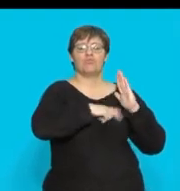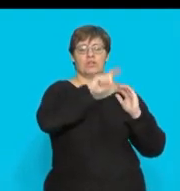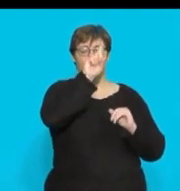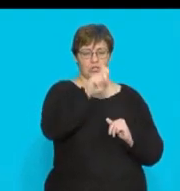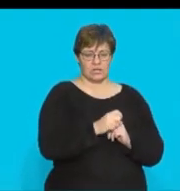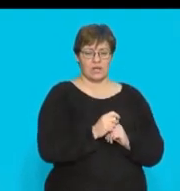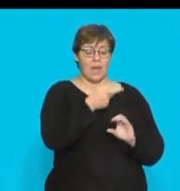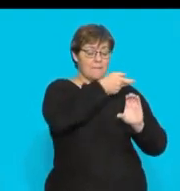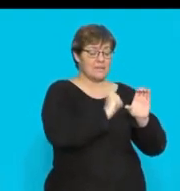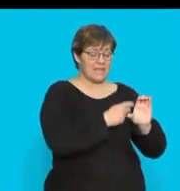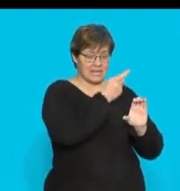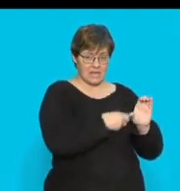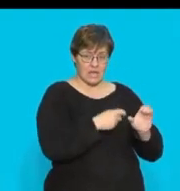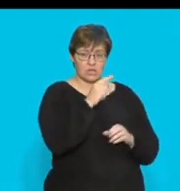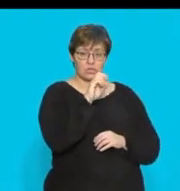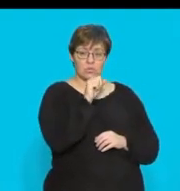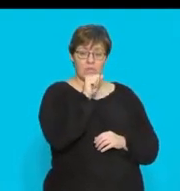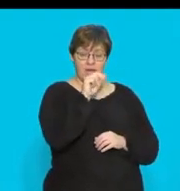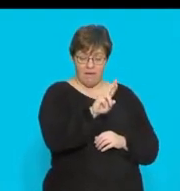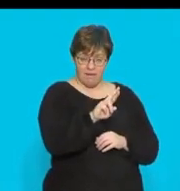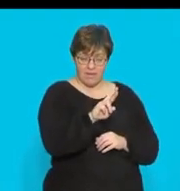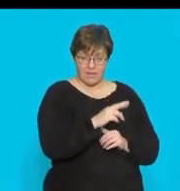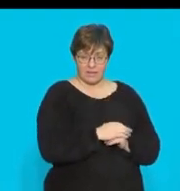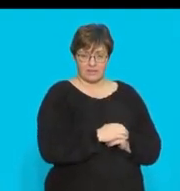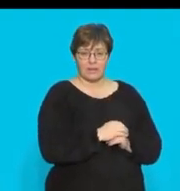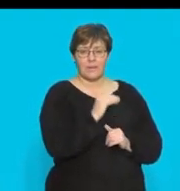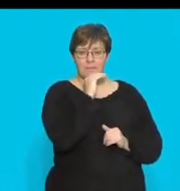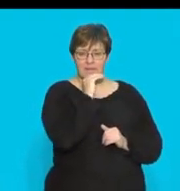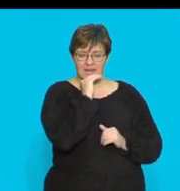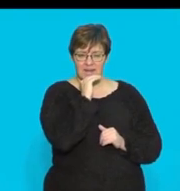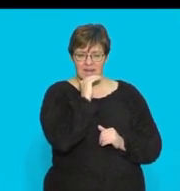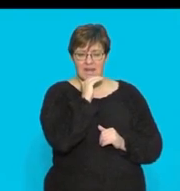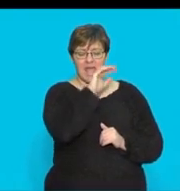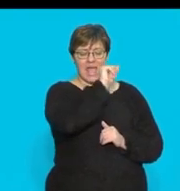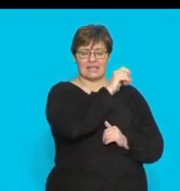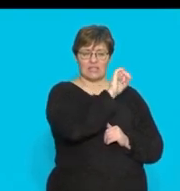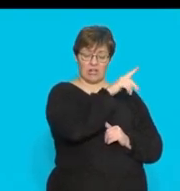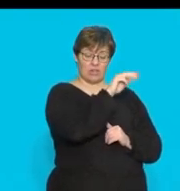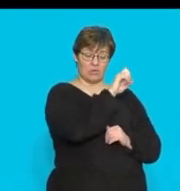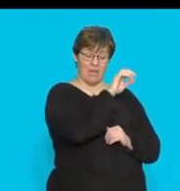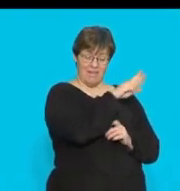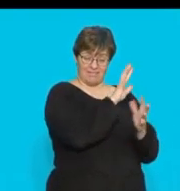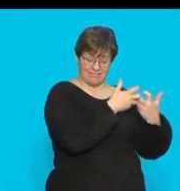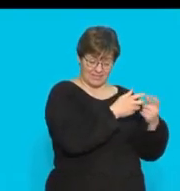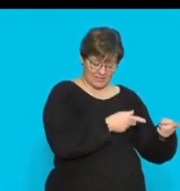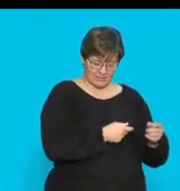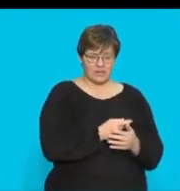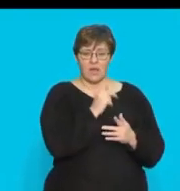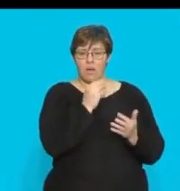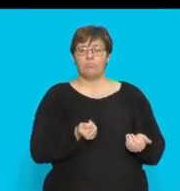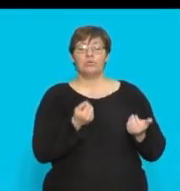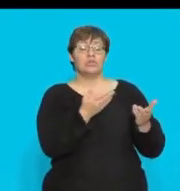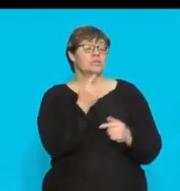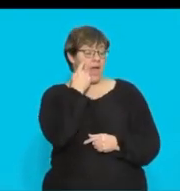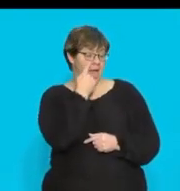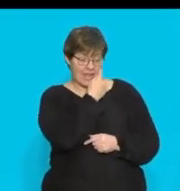The potato tuber we know, asexual, all right, produces